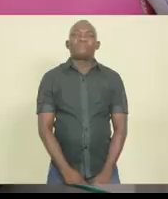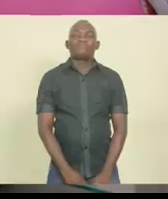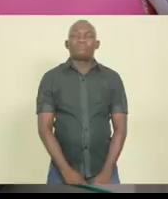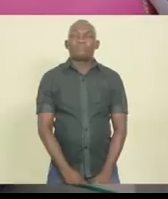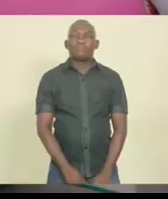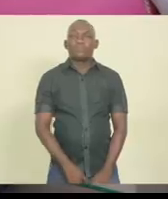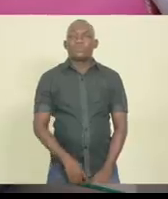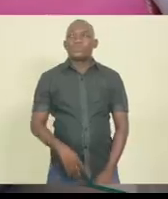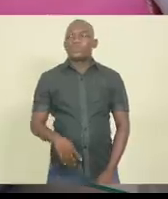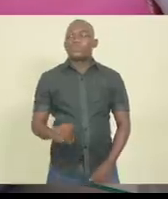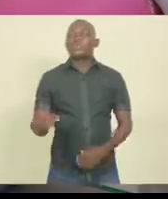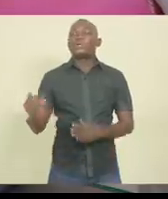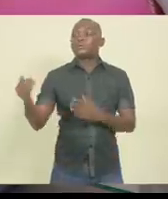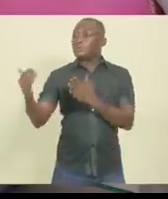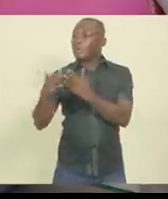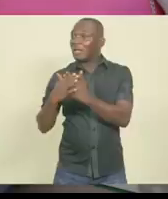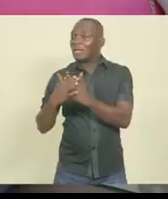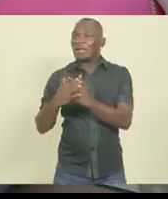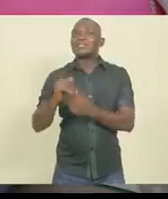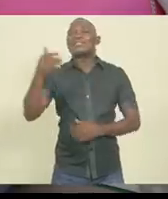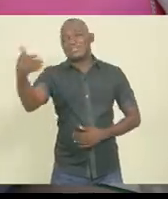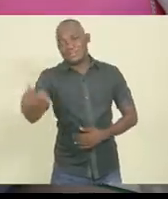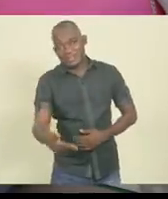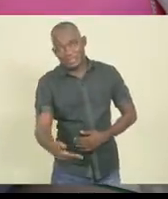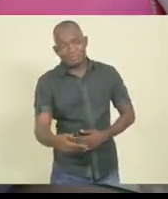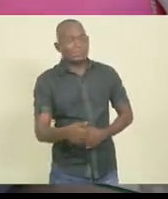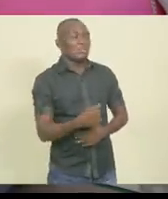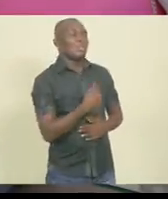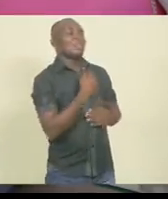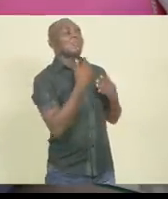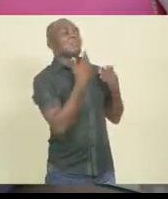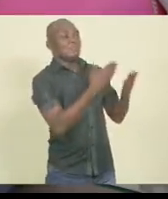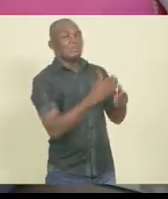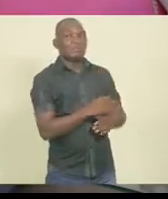Bye. You're back? Yes. Welcome back. Thank you.